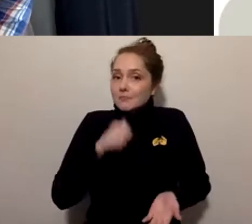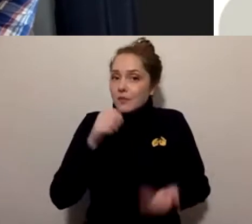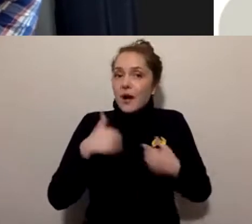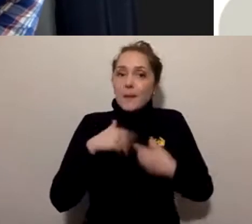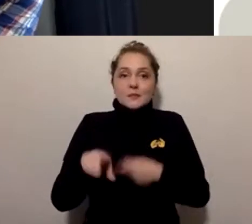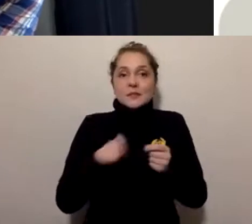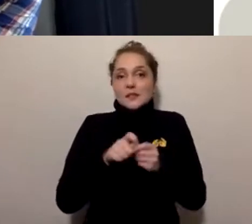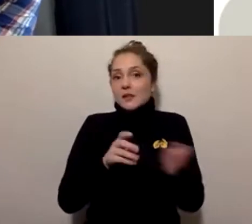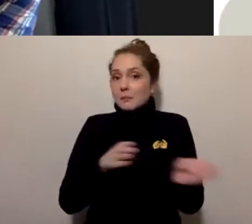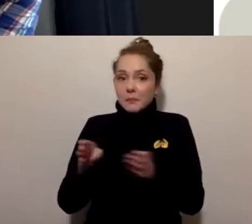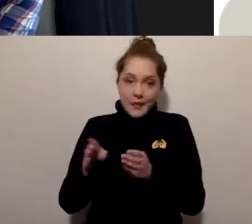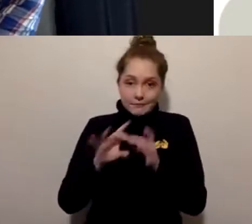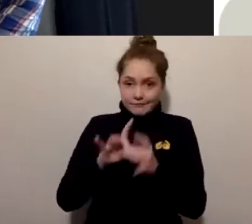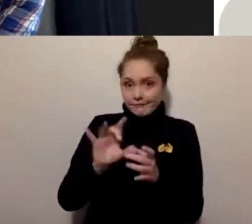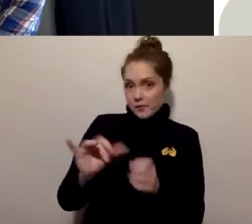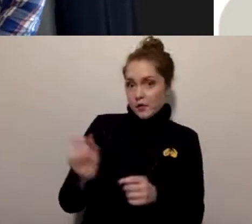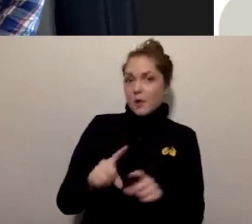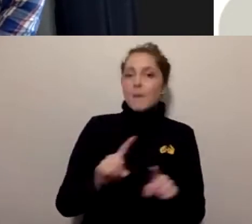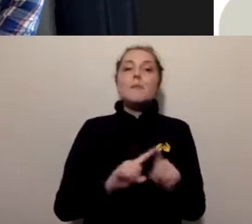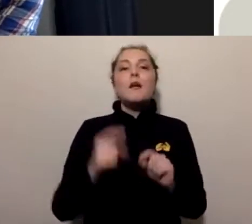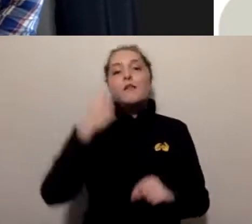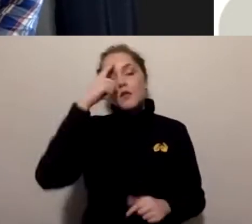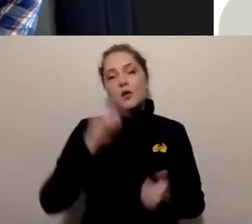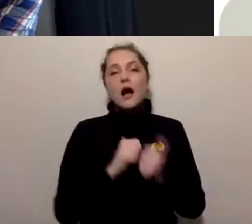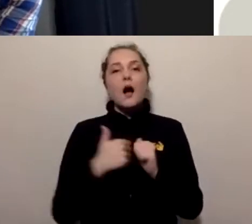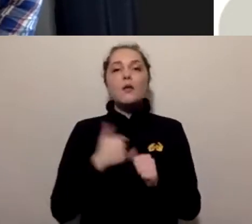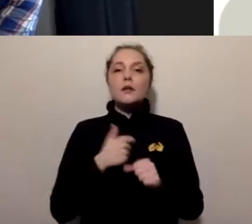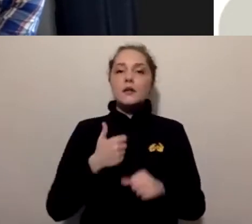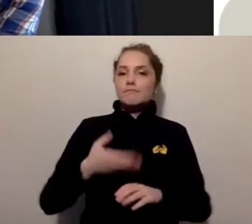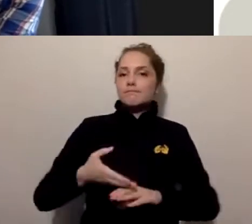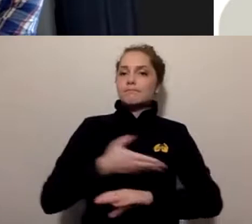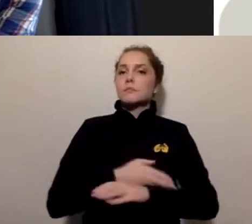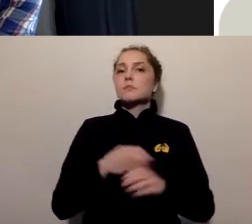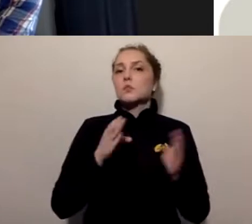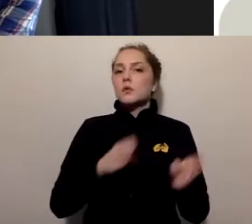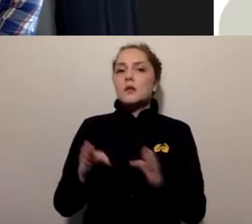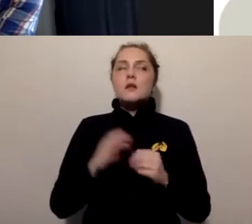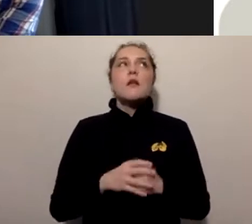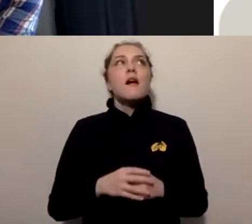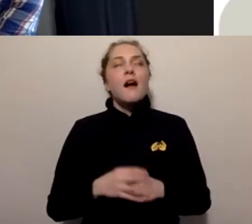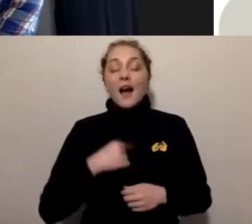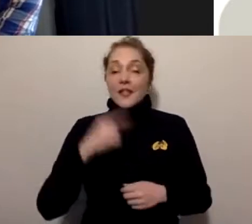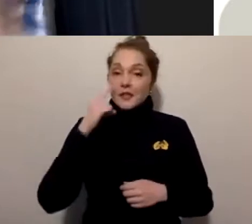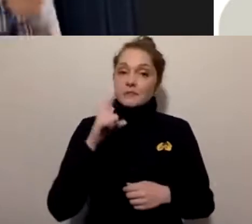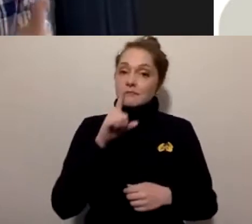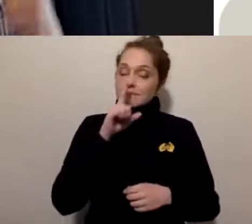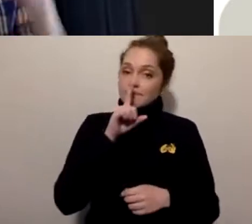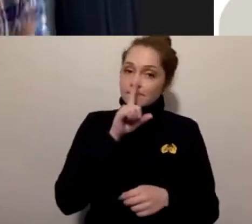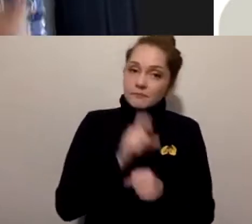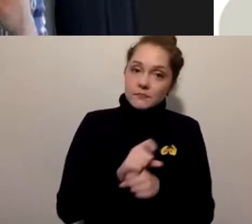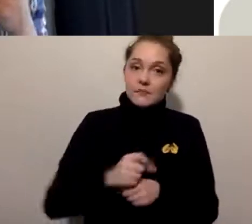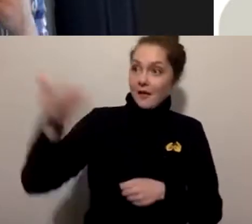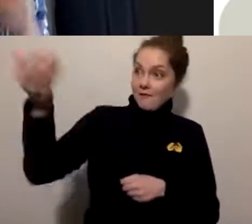as it relates to that part of the question. In terms of how we can better organize, I think it's listening to and inviting